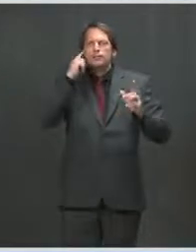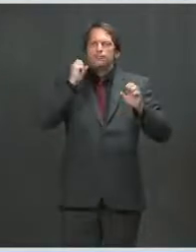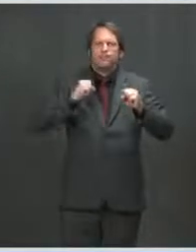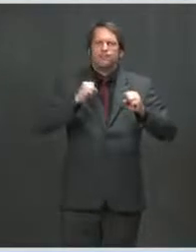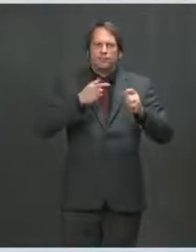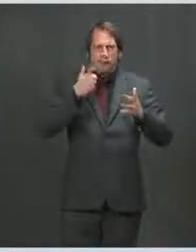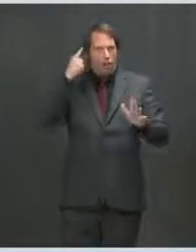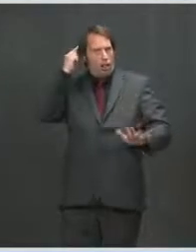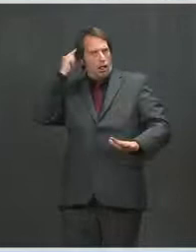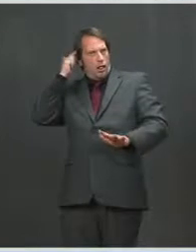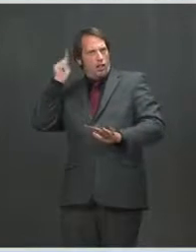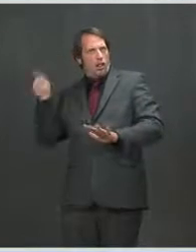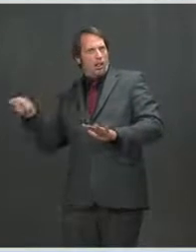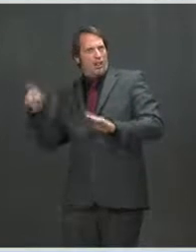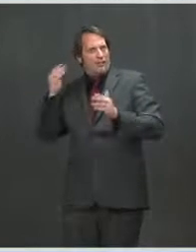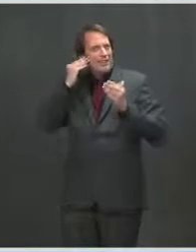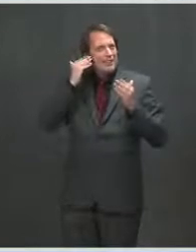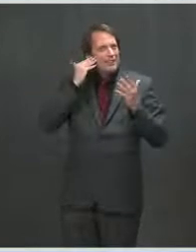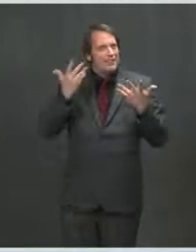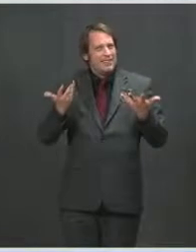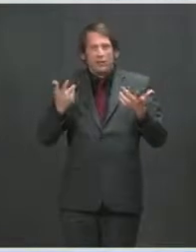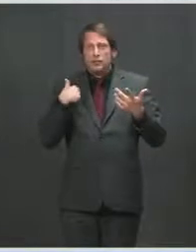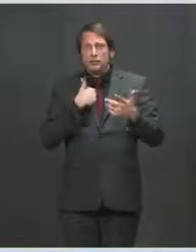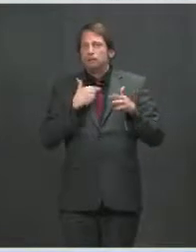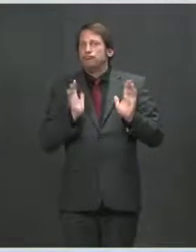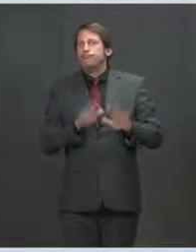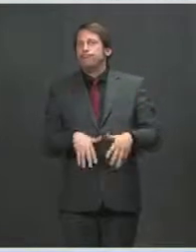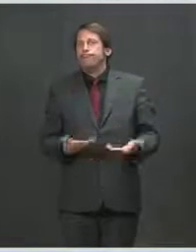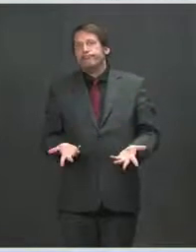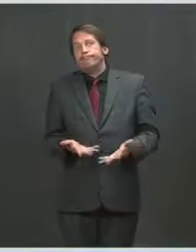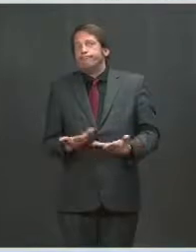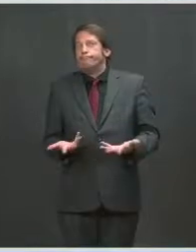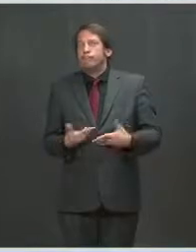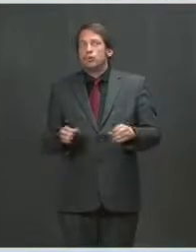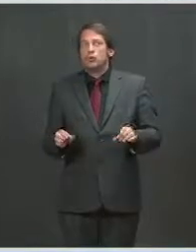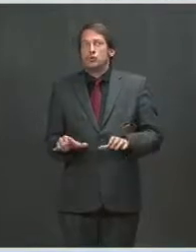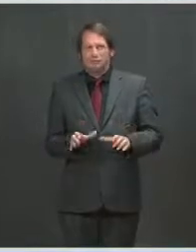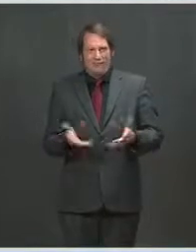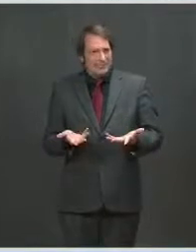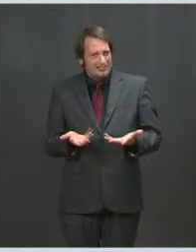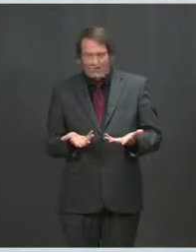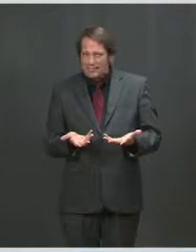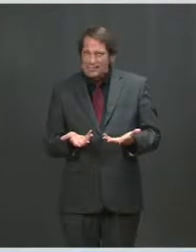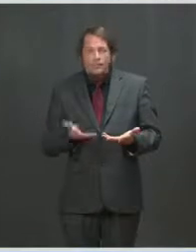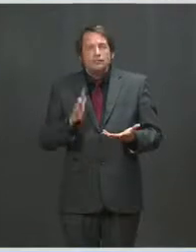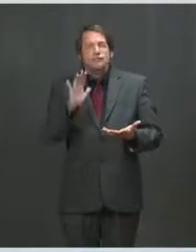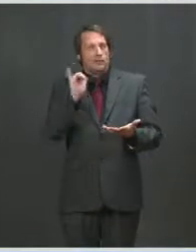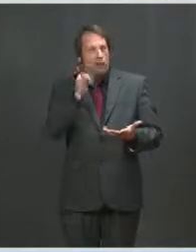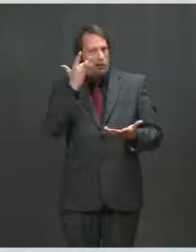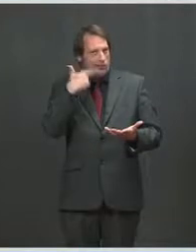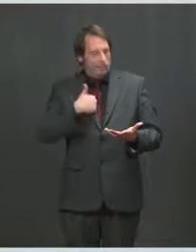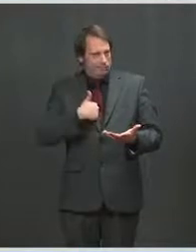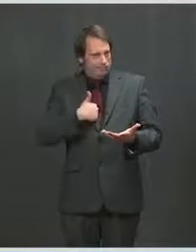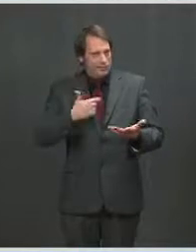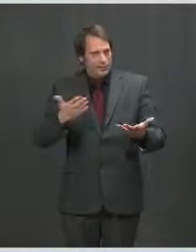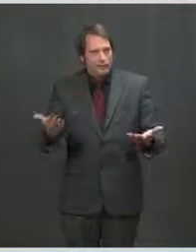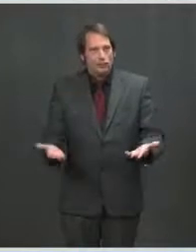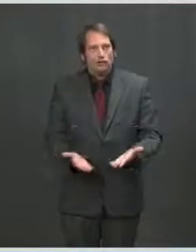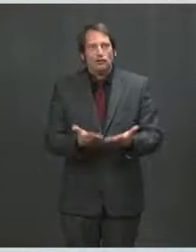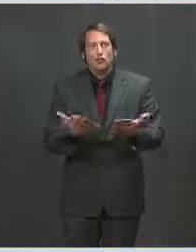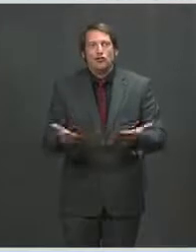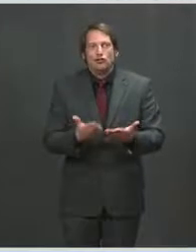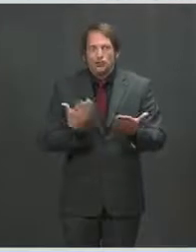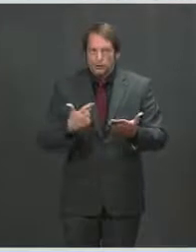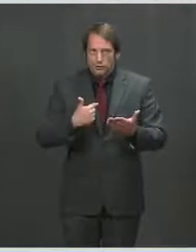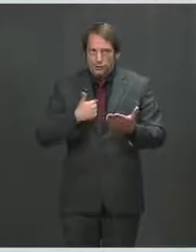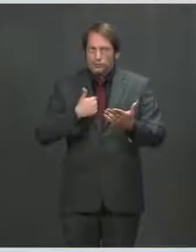on our sacred obligation? And that is why we're here today and what joining forces is all